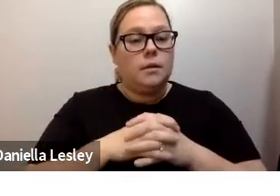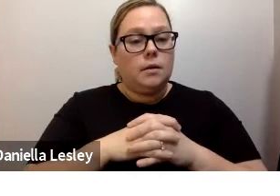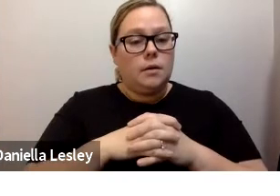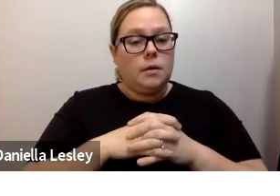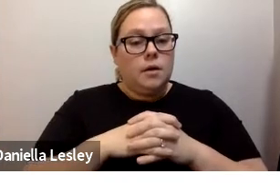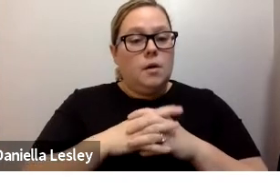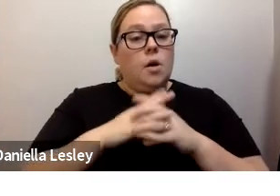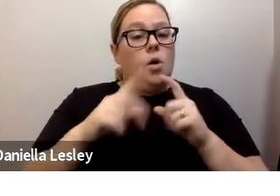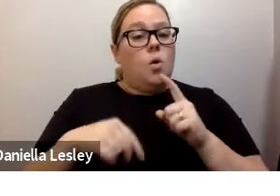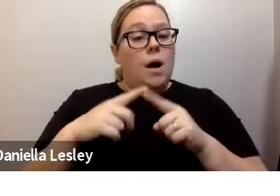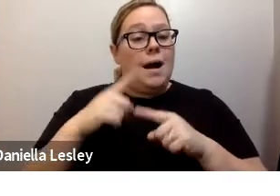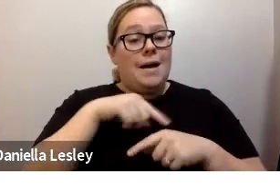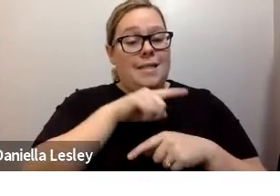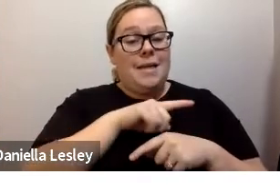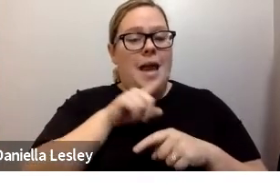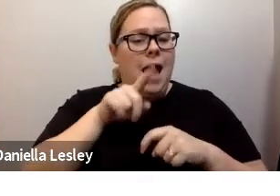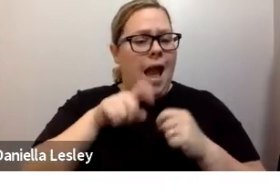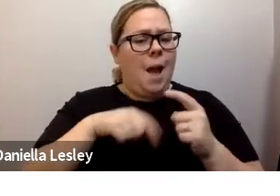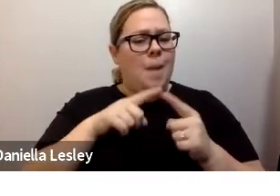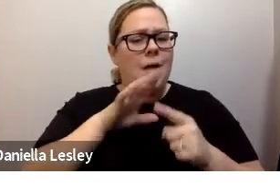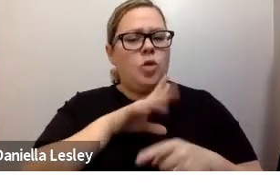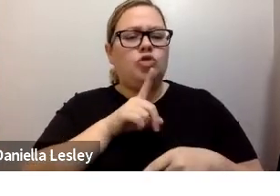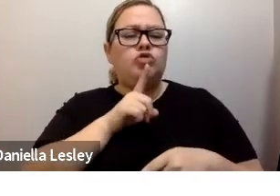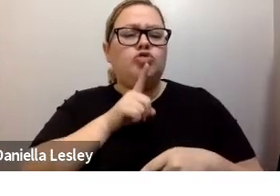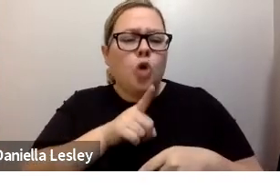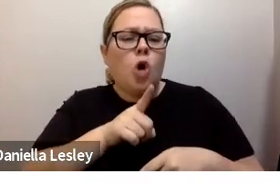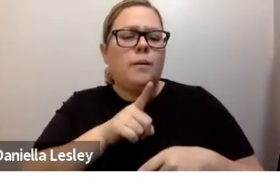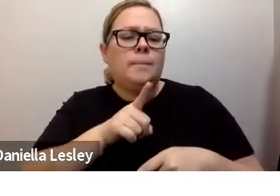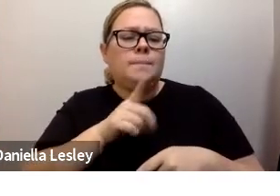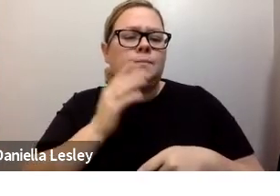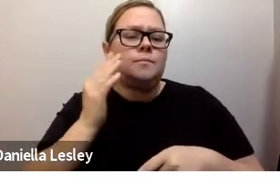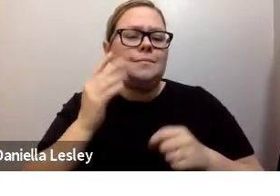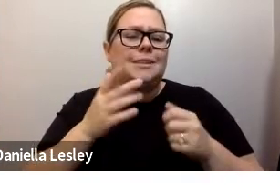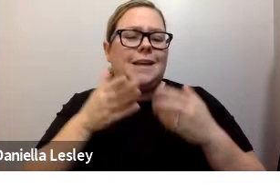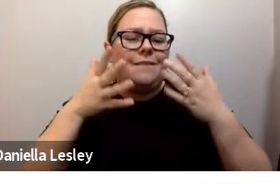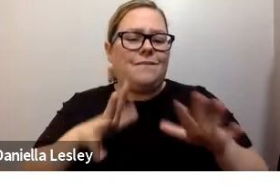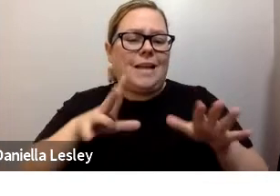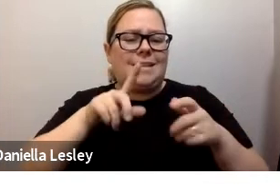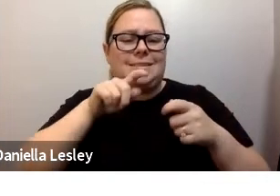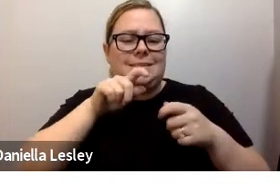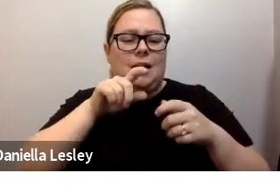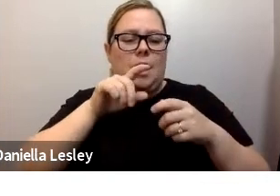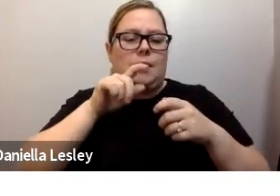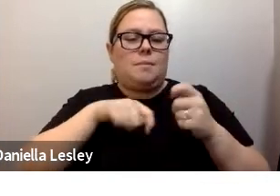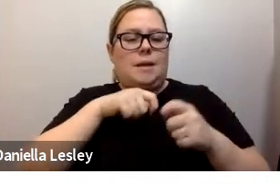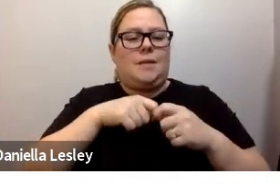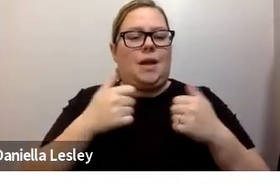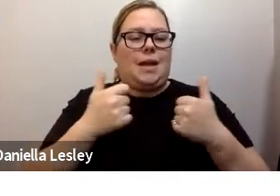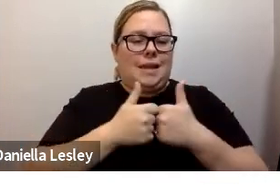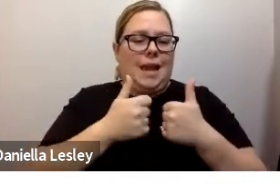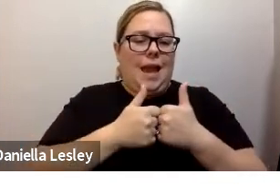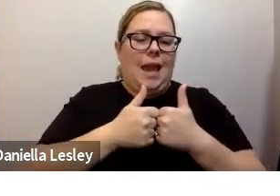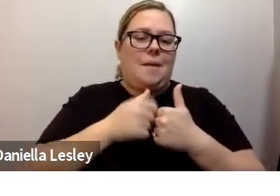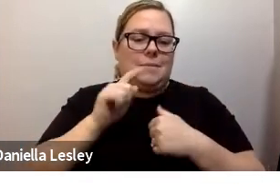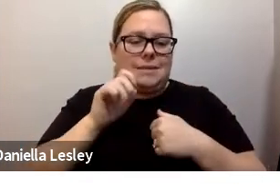When participants are asked about their certainty in completing different gameplay tasks for each system before and